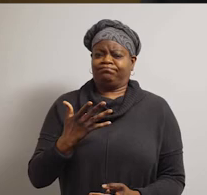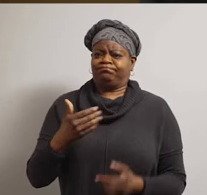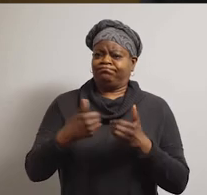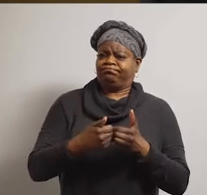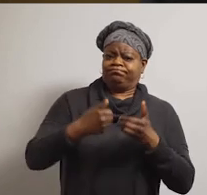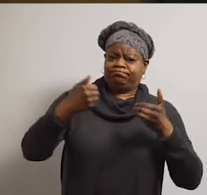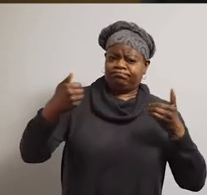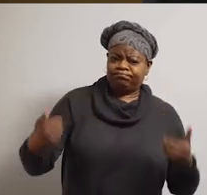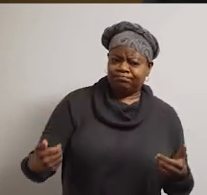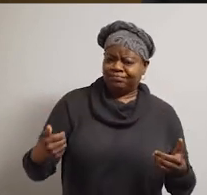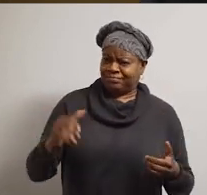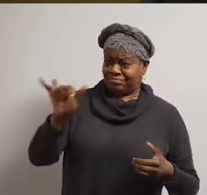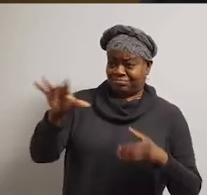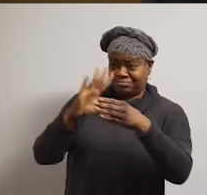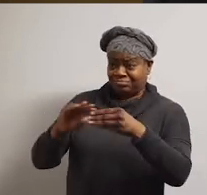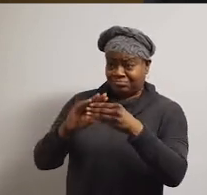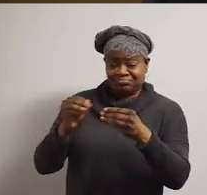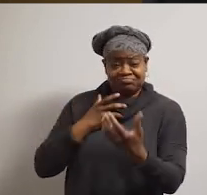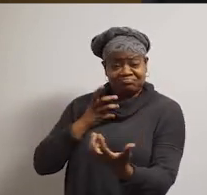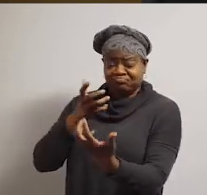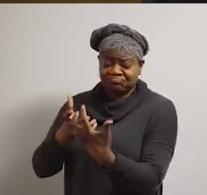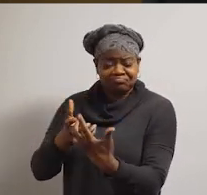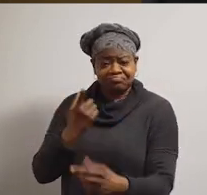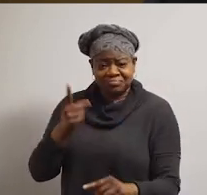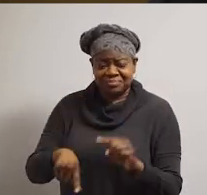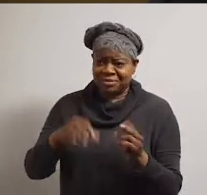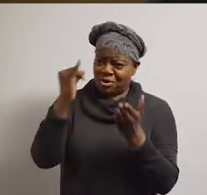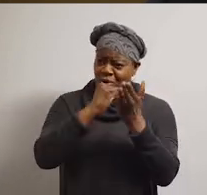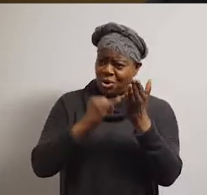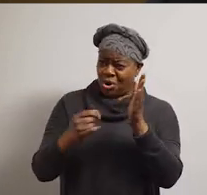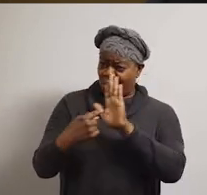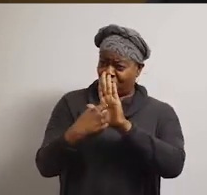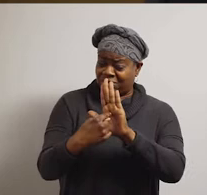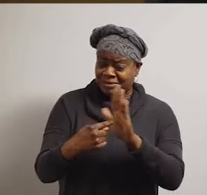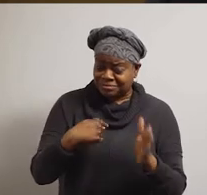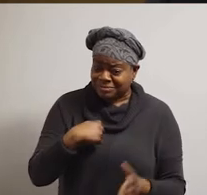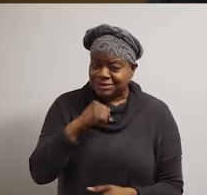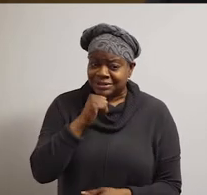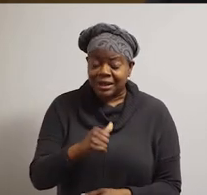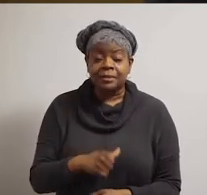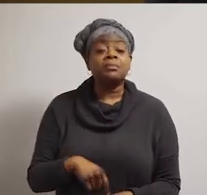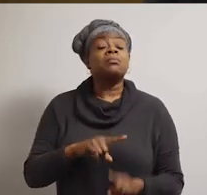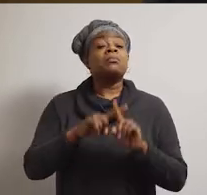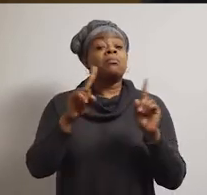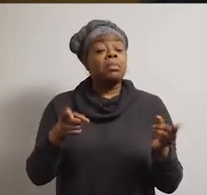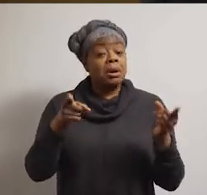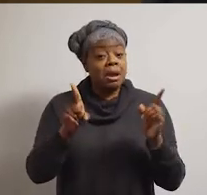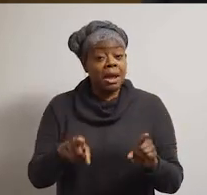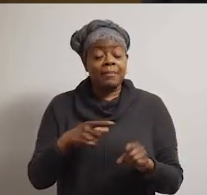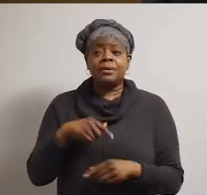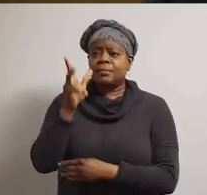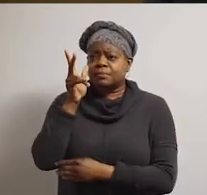alienated from these stories and the art represented. And it wasn't until I listened to the different artists